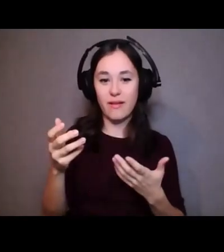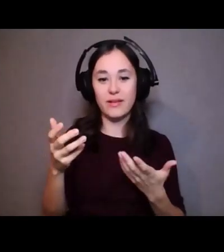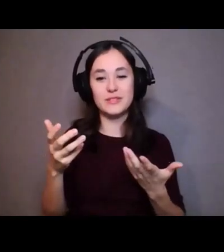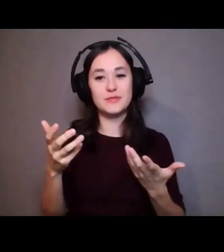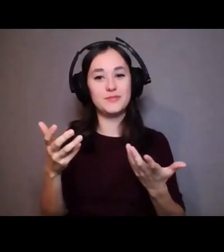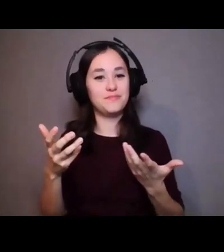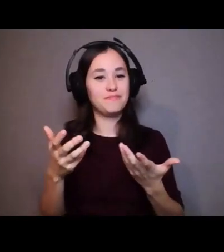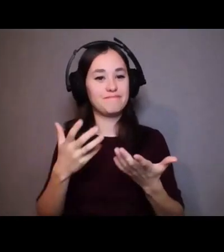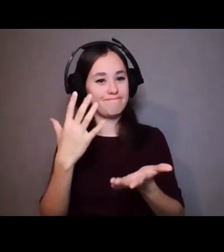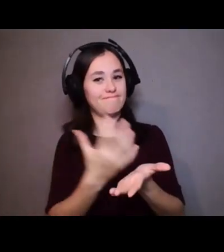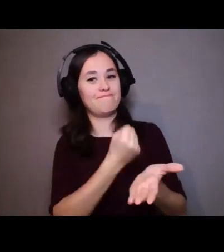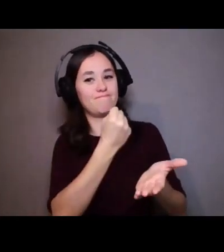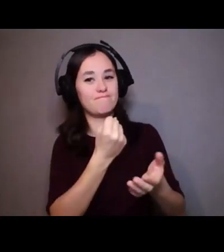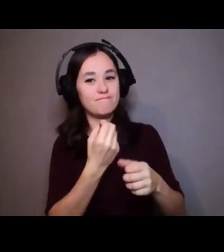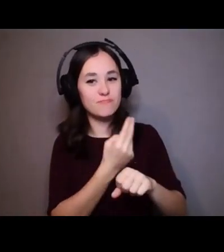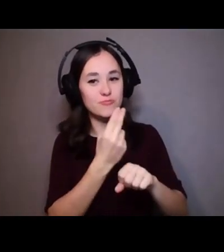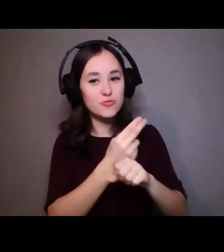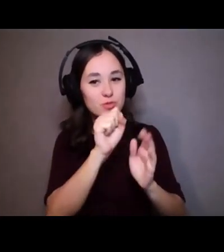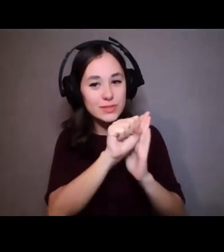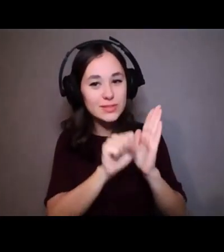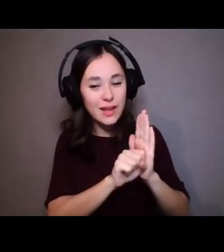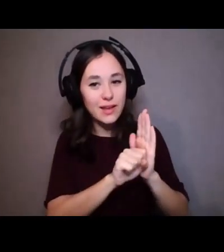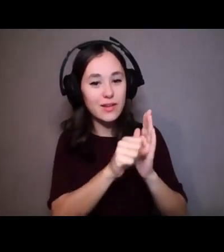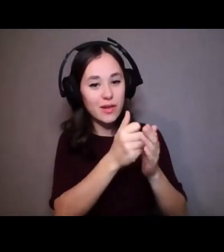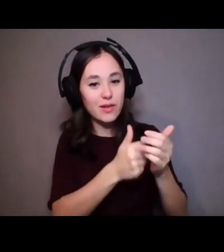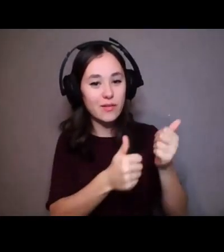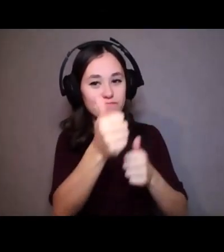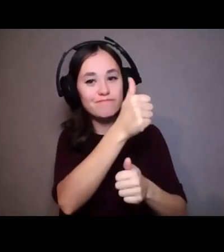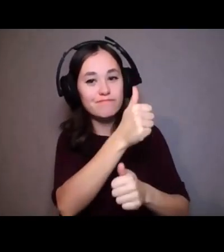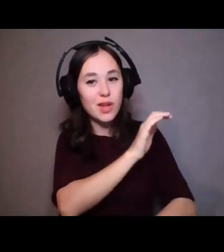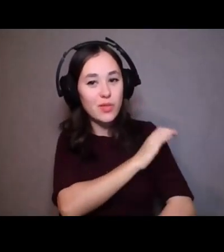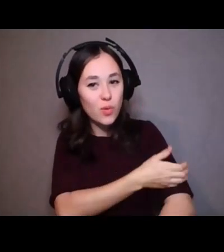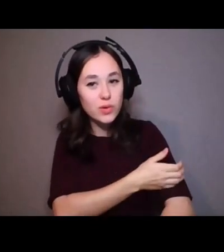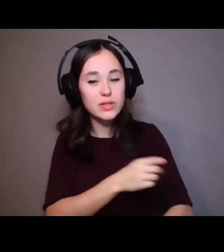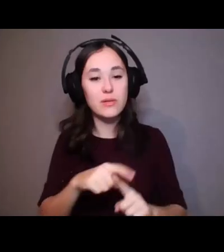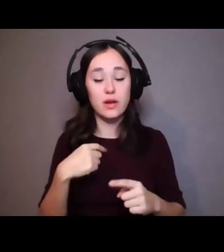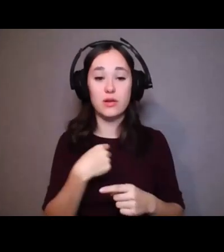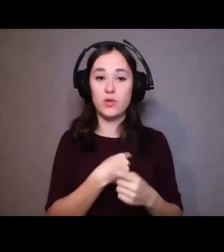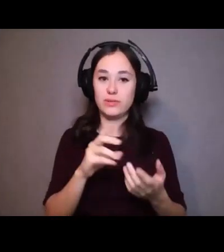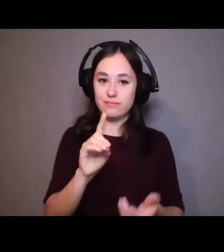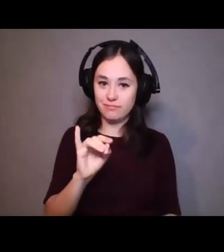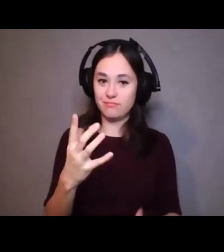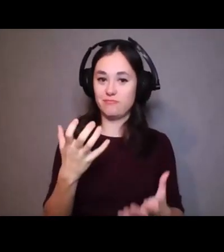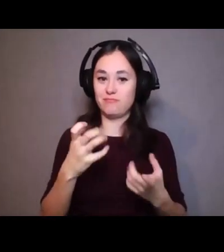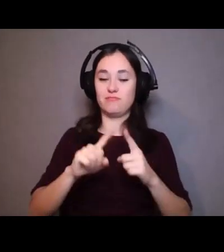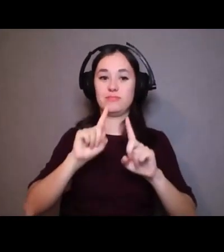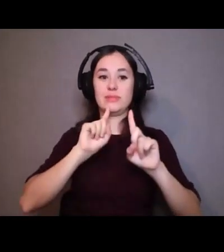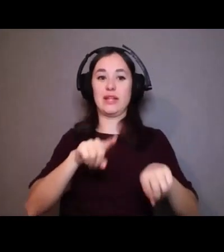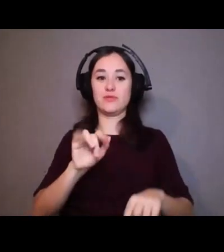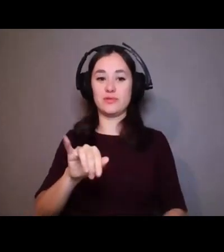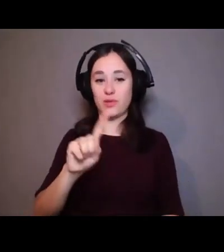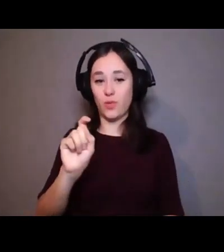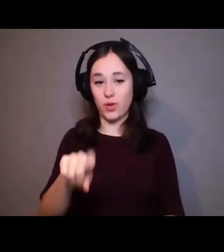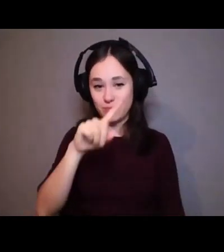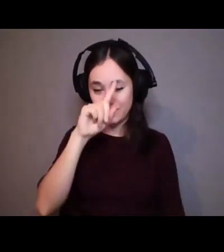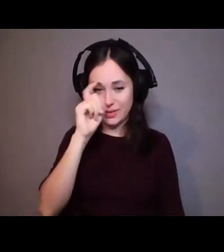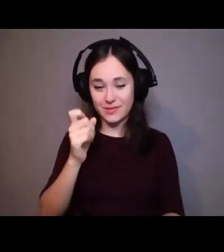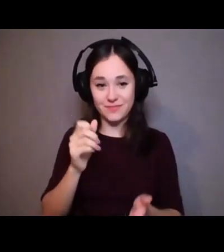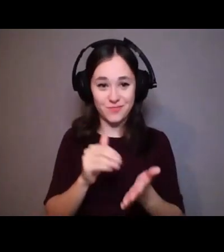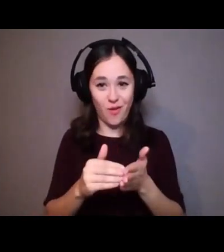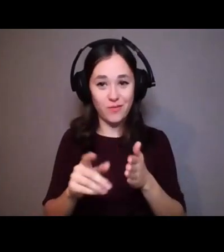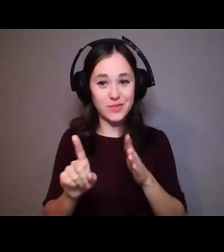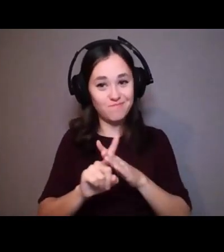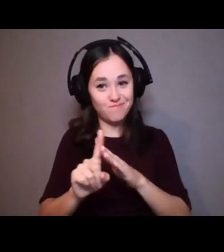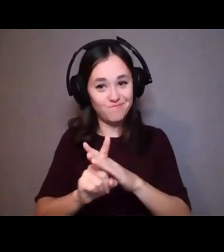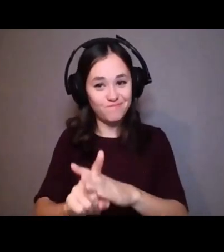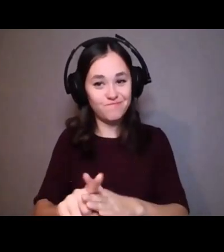have available to it. But we did want to ask and answer that question, knowing that it's one on